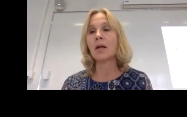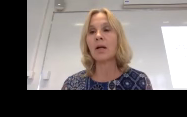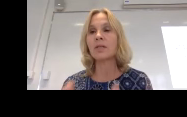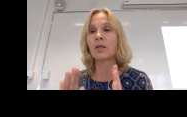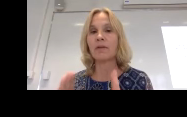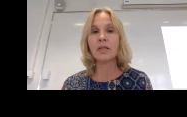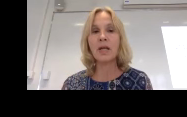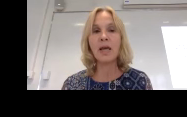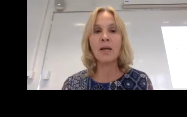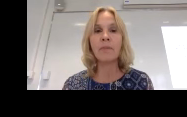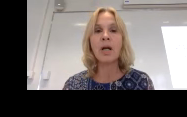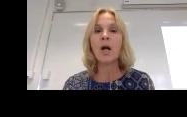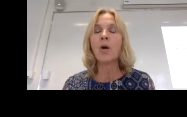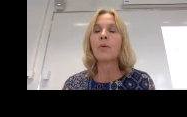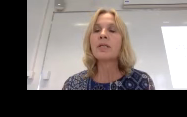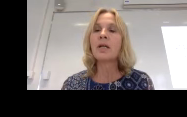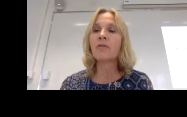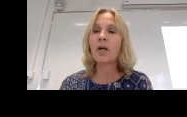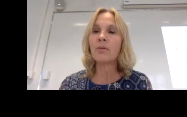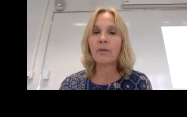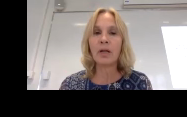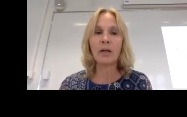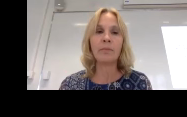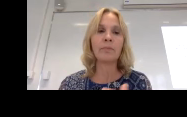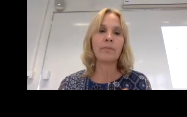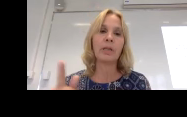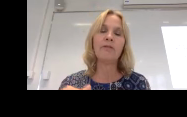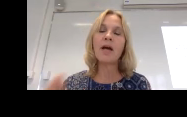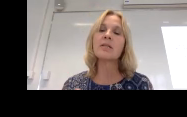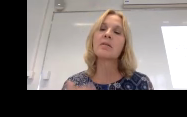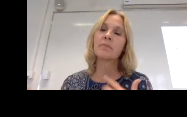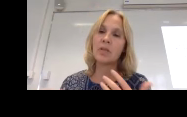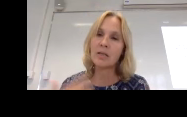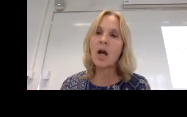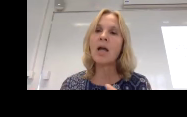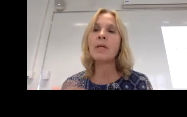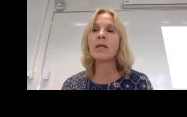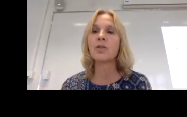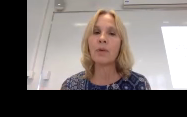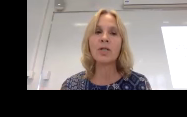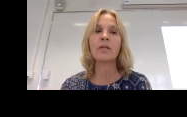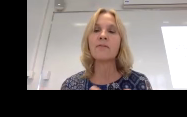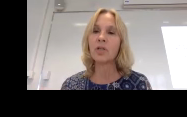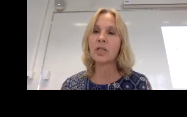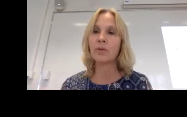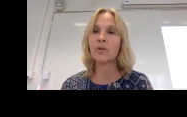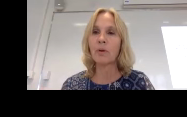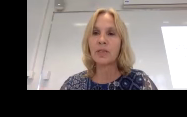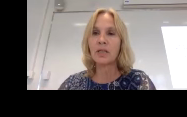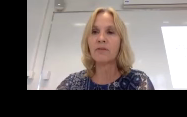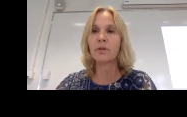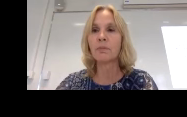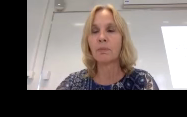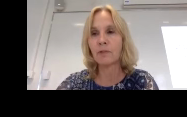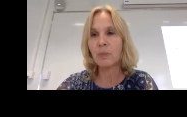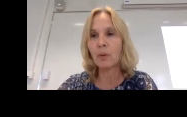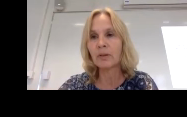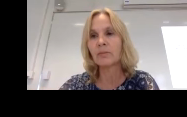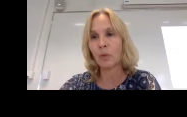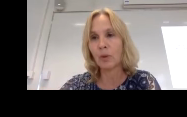and sign onset are the same, we see N400 effects and timing and duration that's very similar to what we see